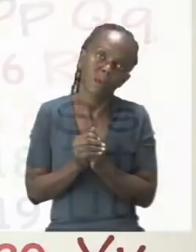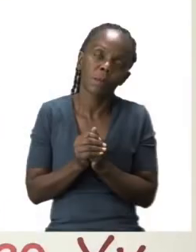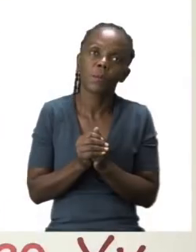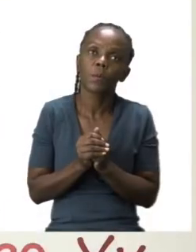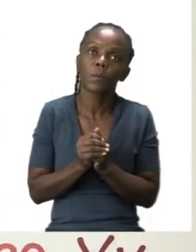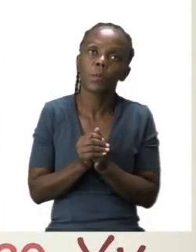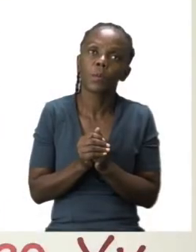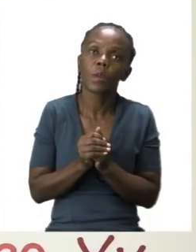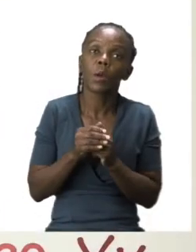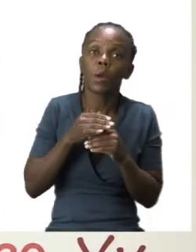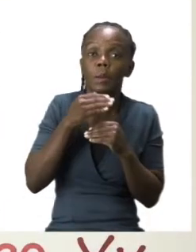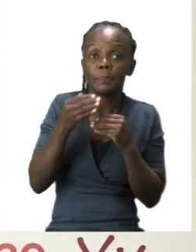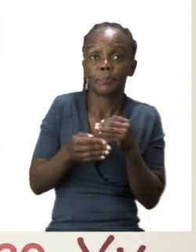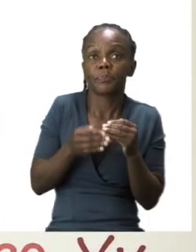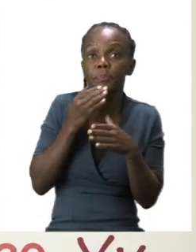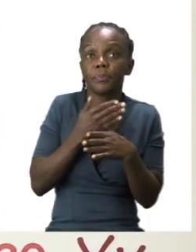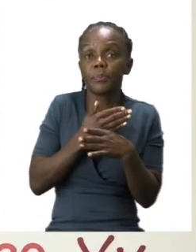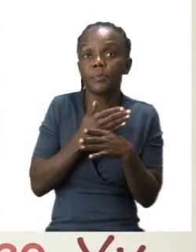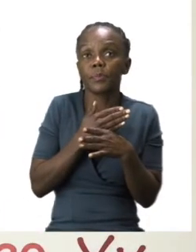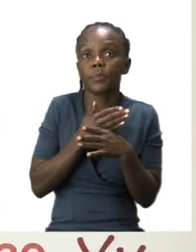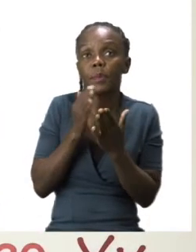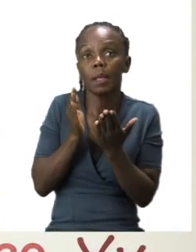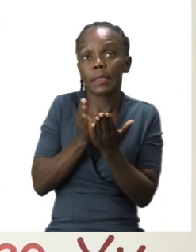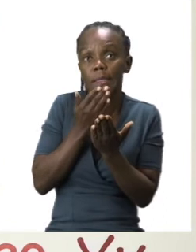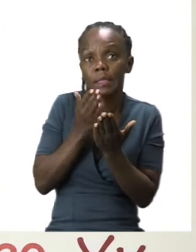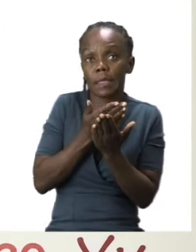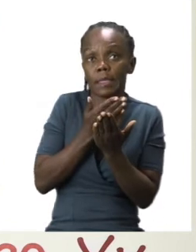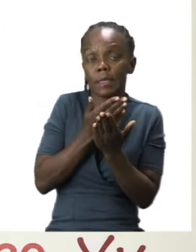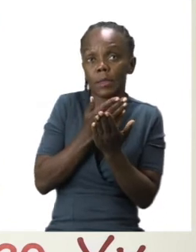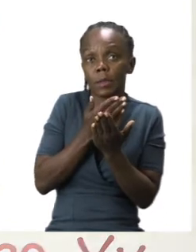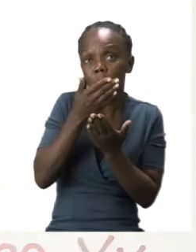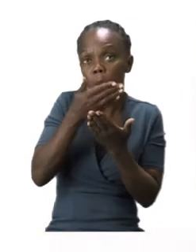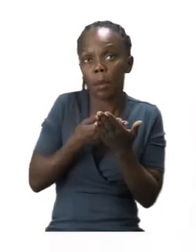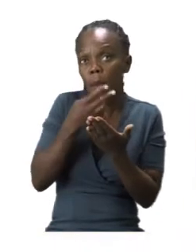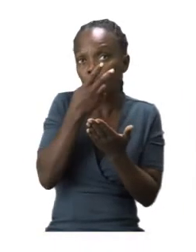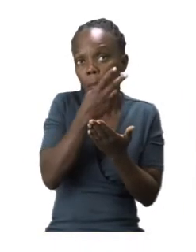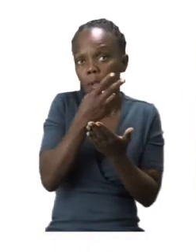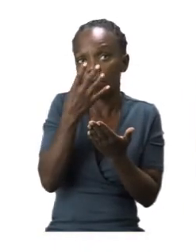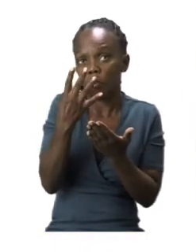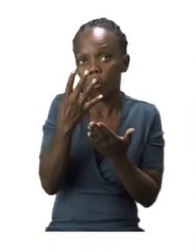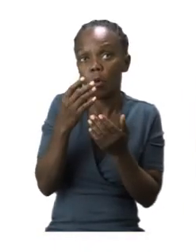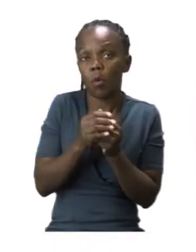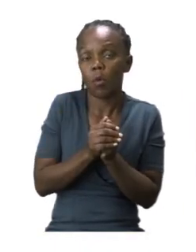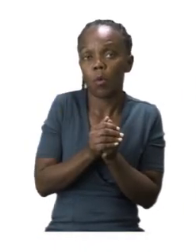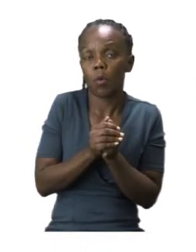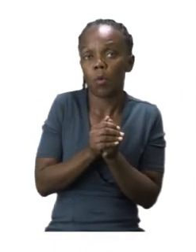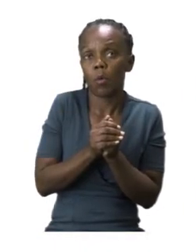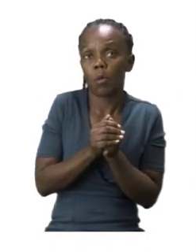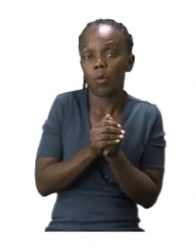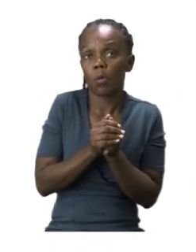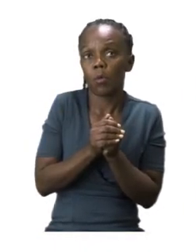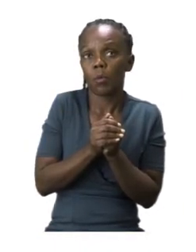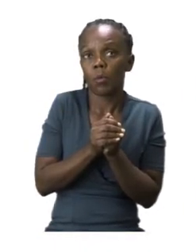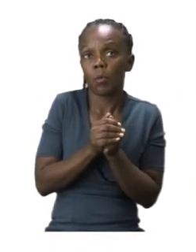For our next exercise, boys and girls, let us now turn to page 24. On page 24,